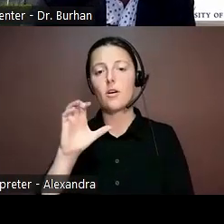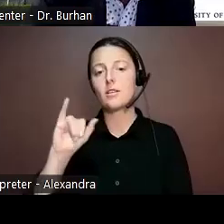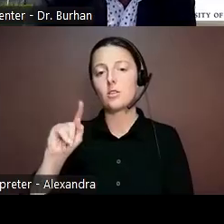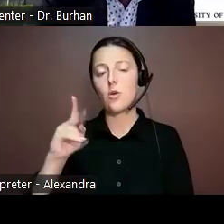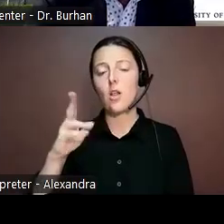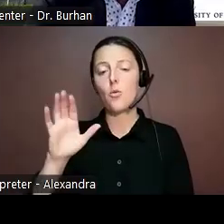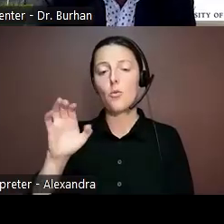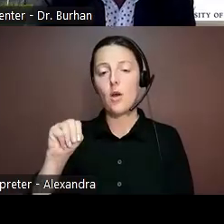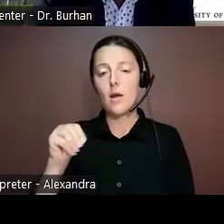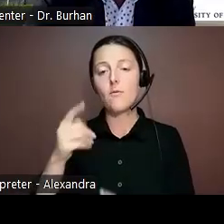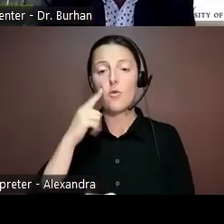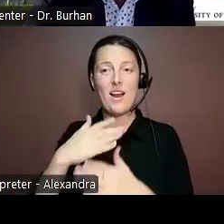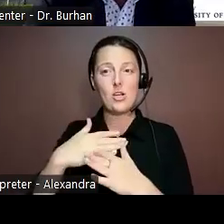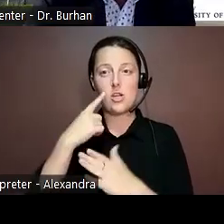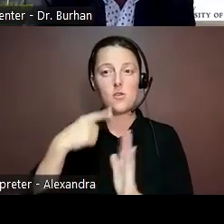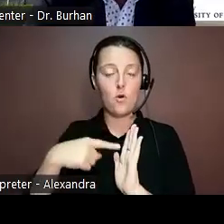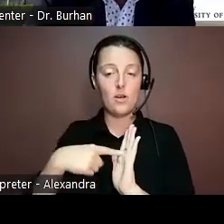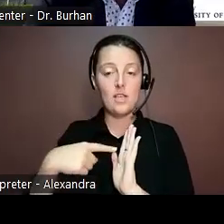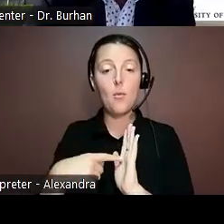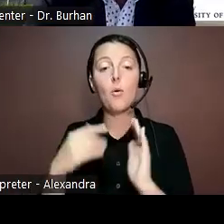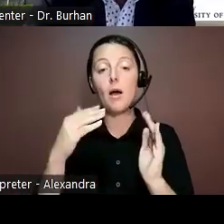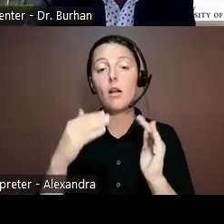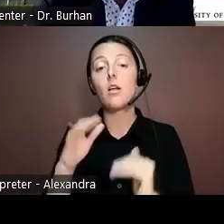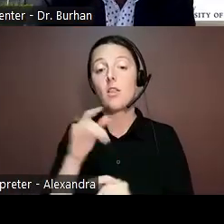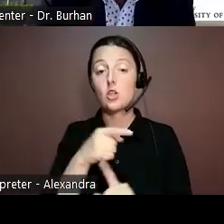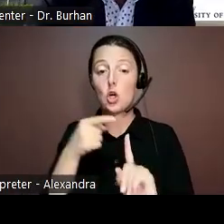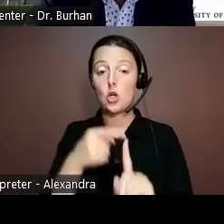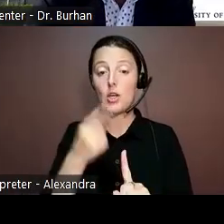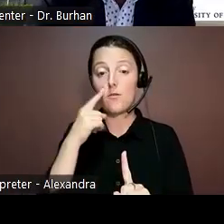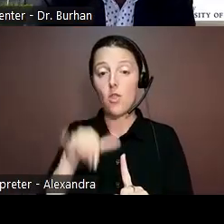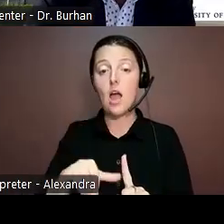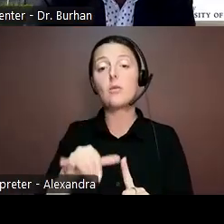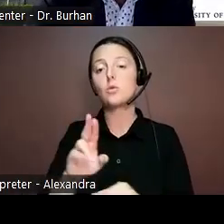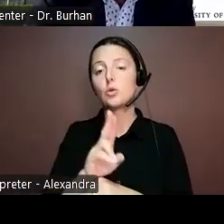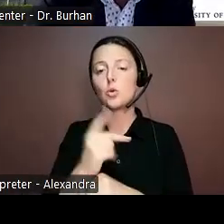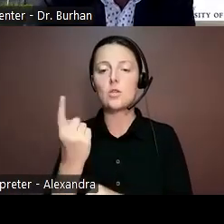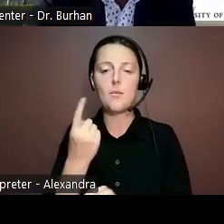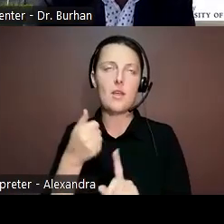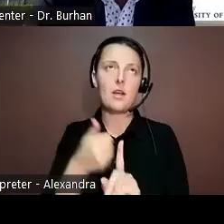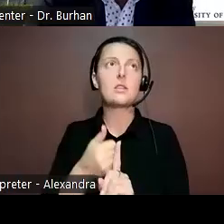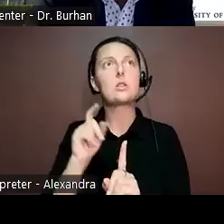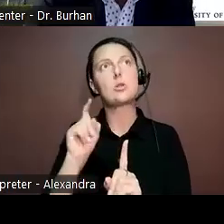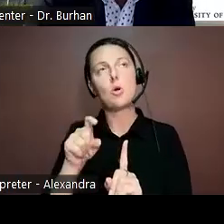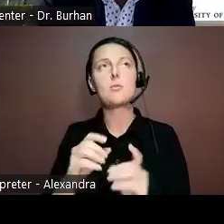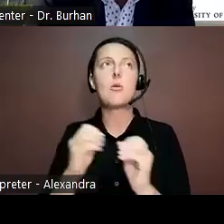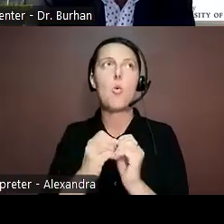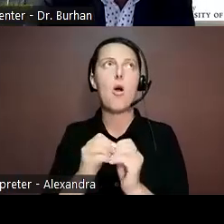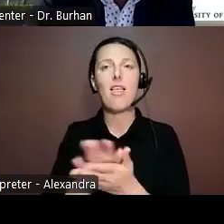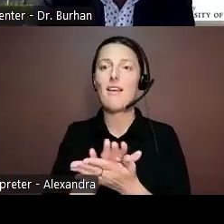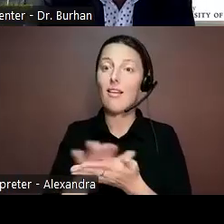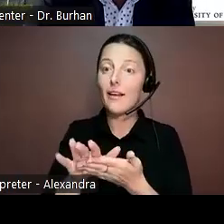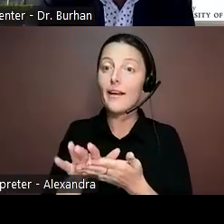the escitat was to utilize something supposed to be more clean, or kind of uses only